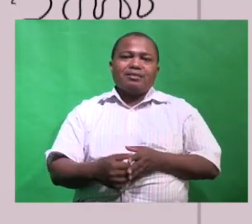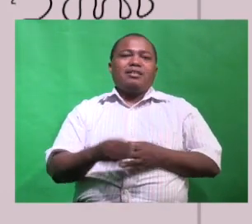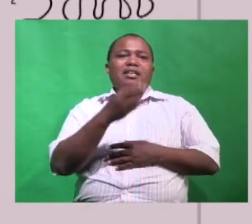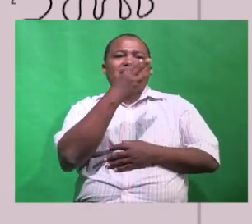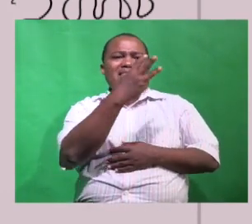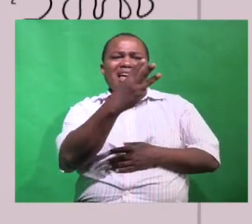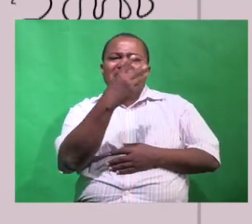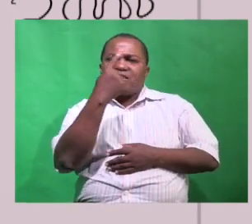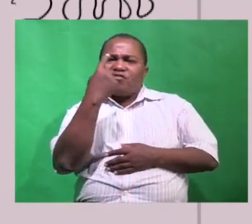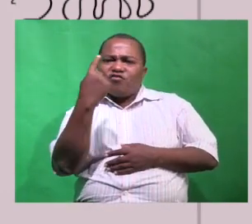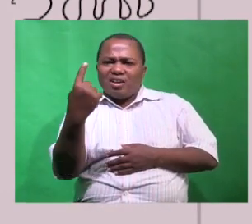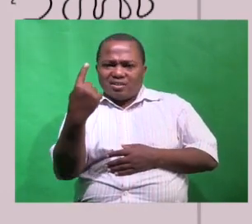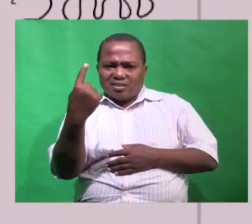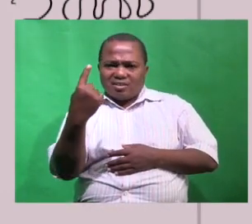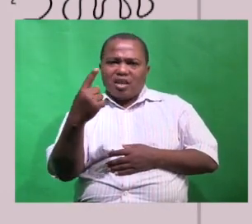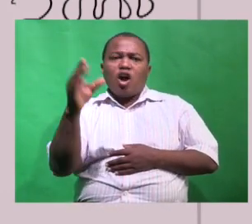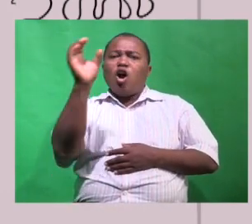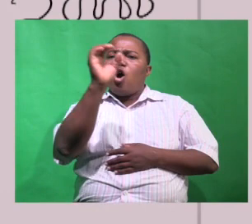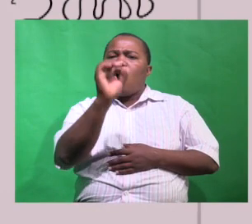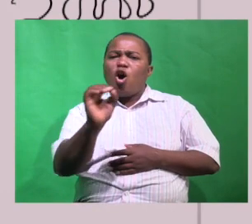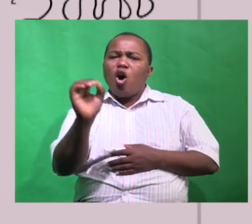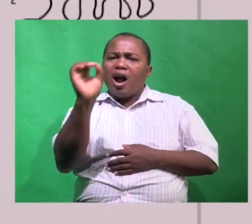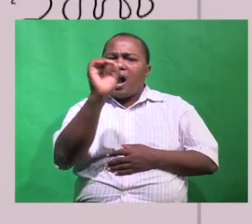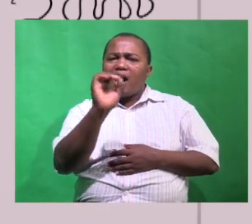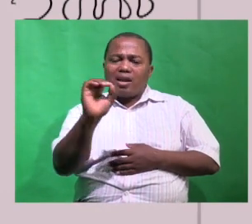31st August,